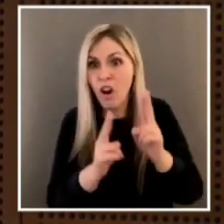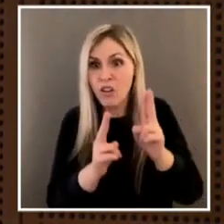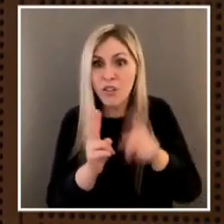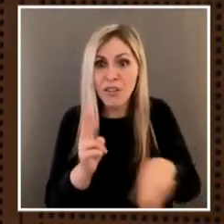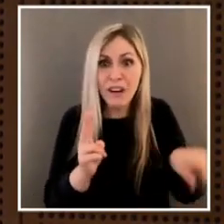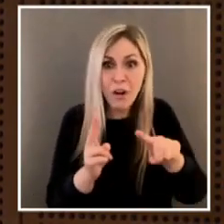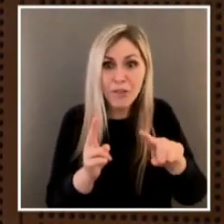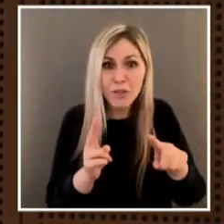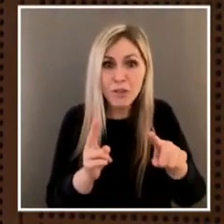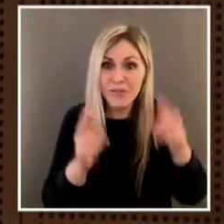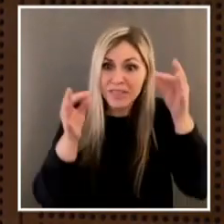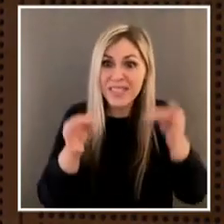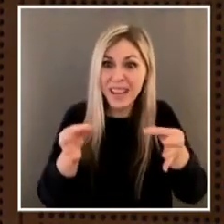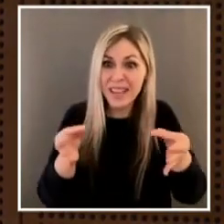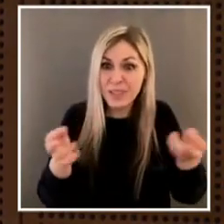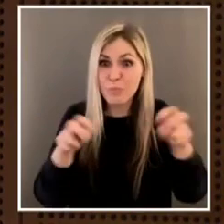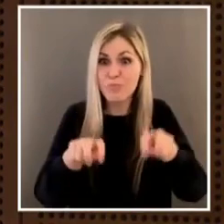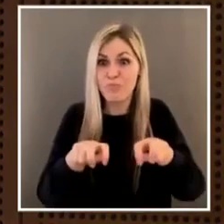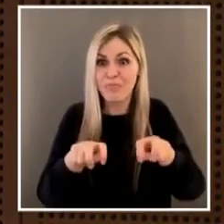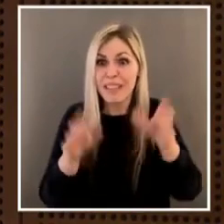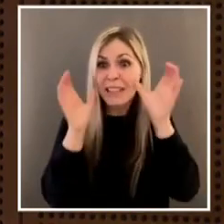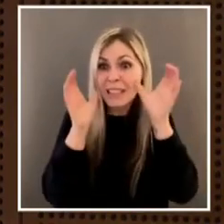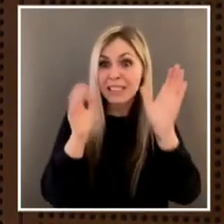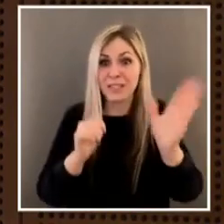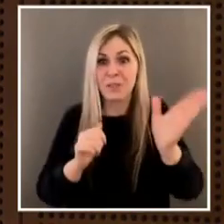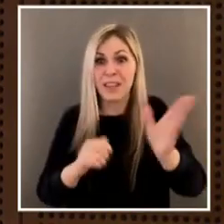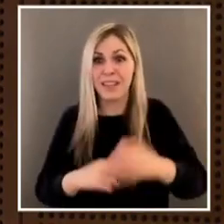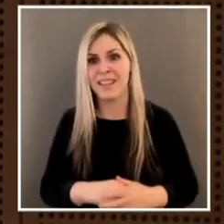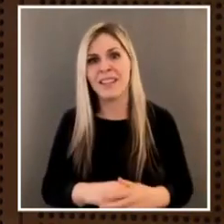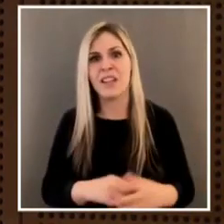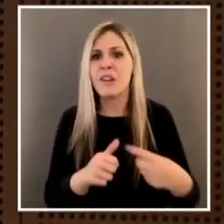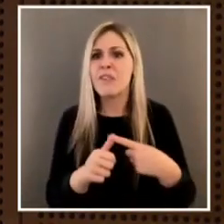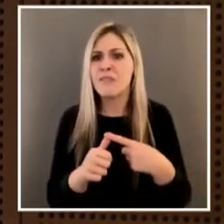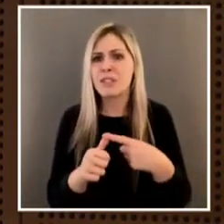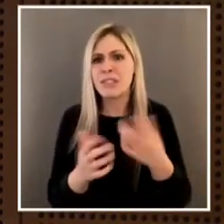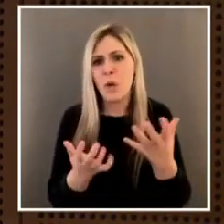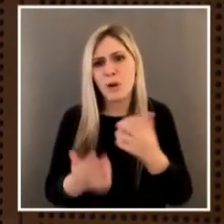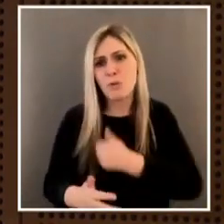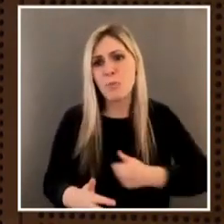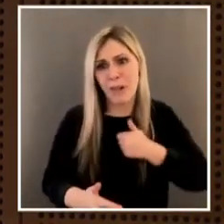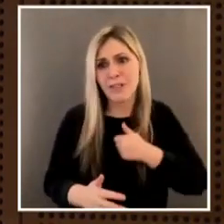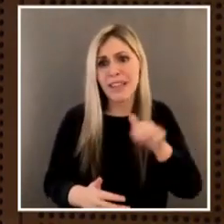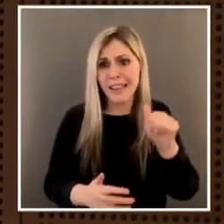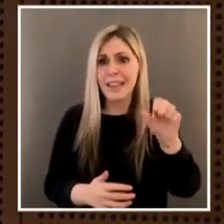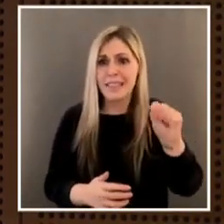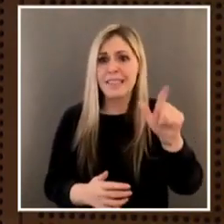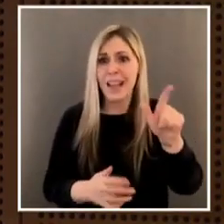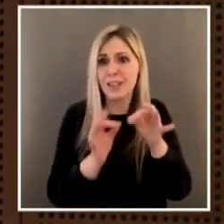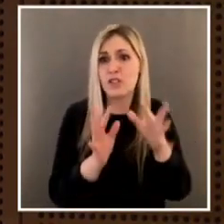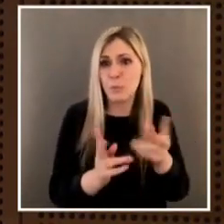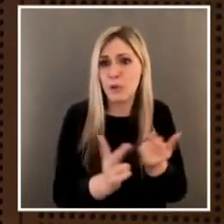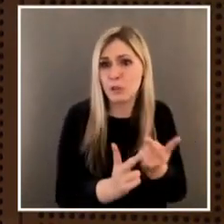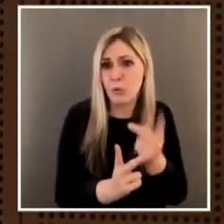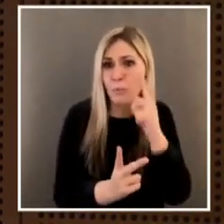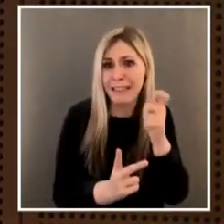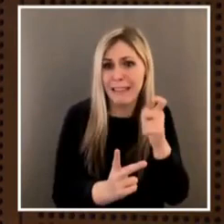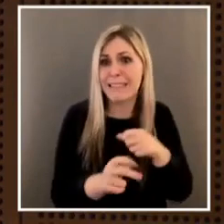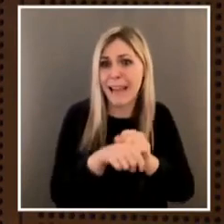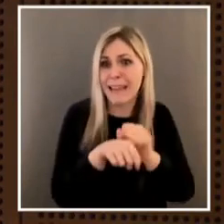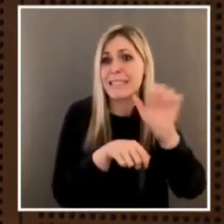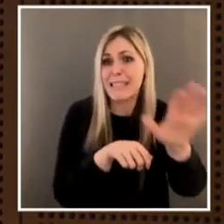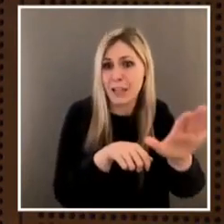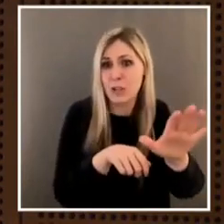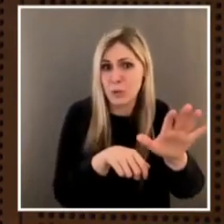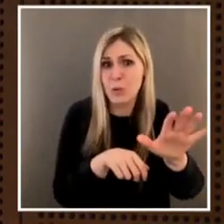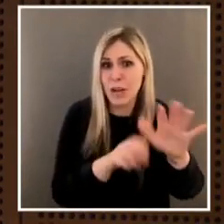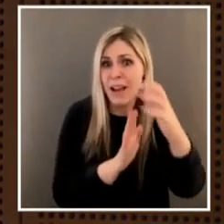listen. I'd like to apologize to the ASL translators because I sent you a draft of something I said I